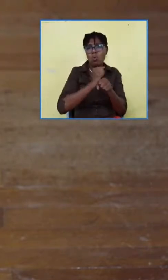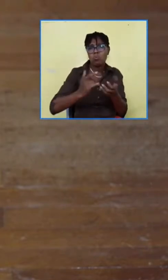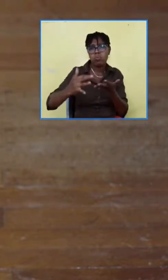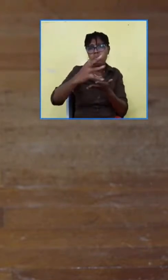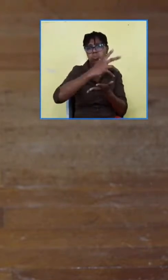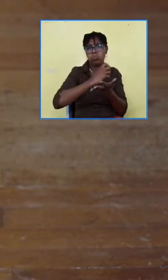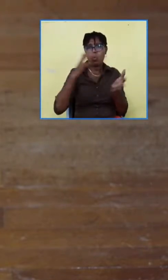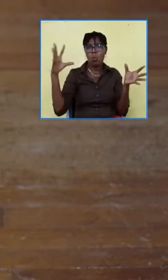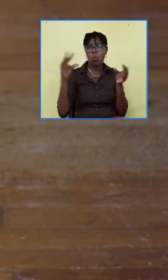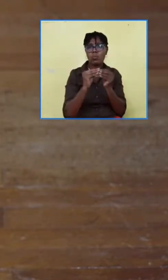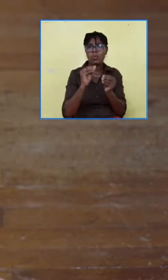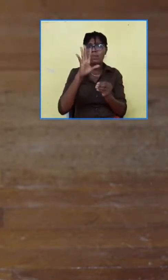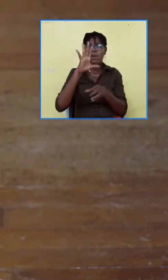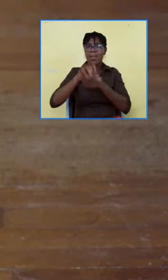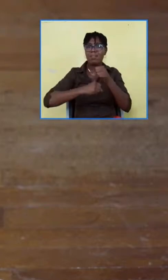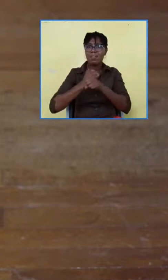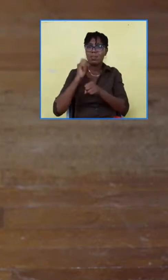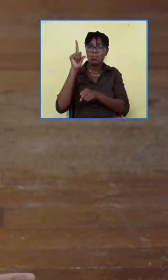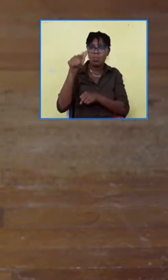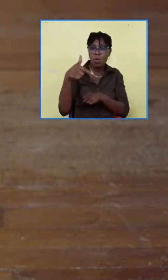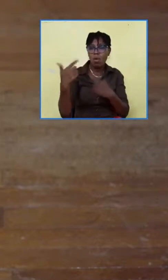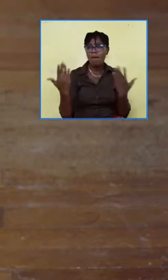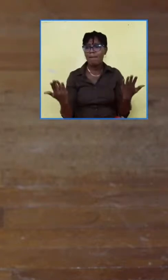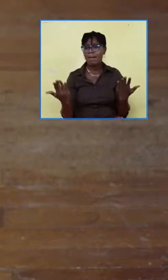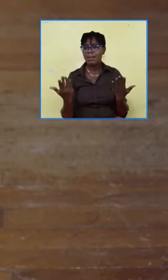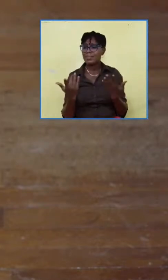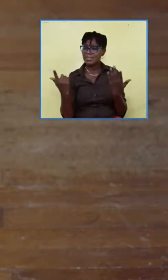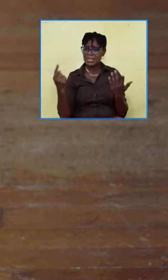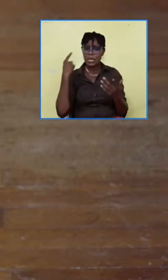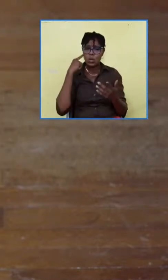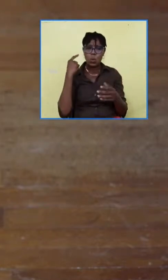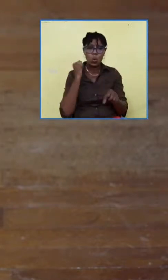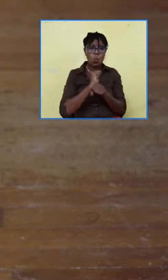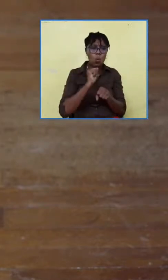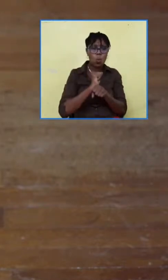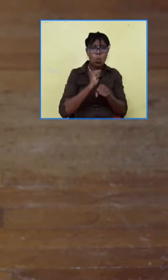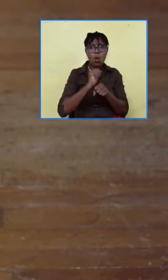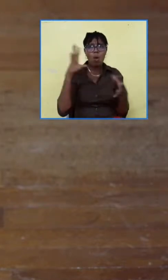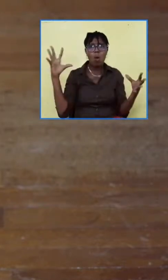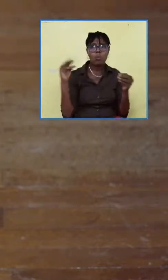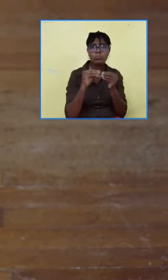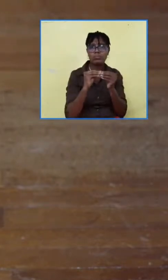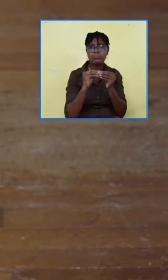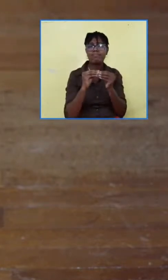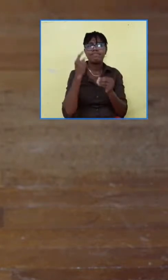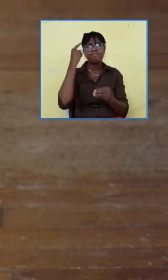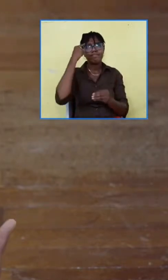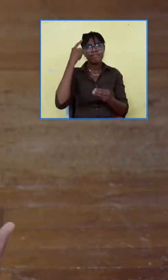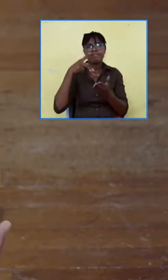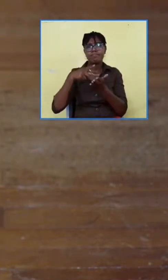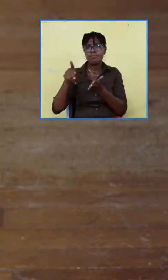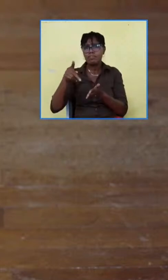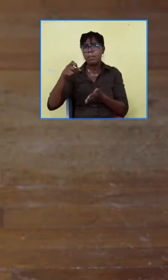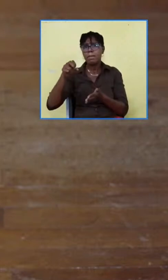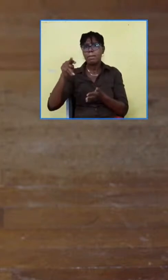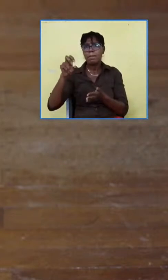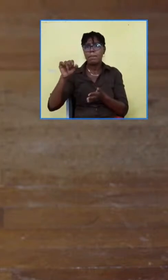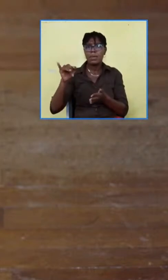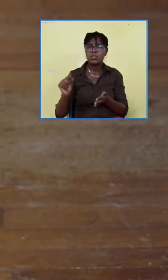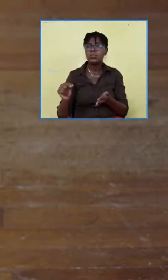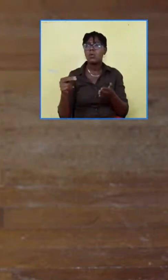We can extend those 5 years to your whole career. We can find ways to make the system progressive, so higher income people